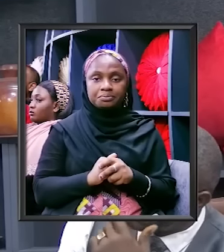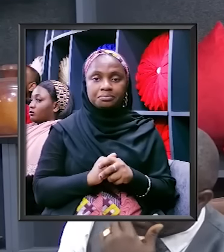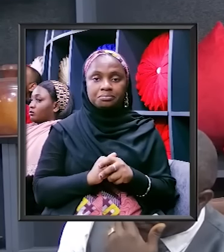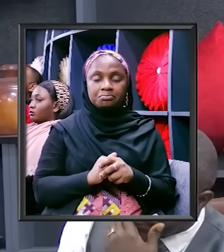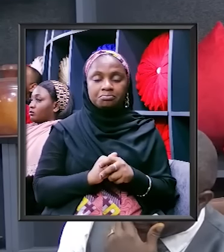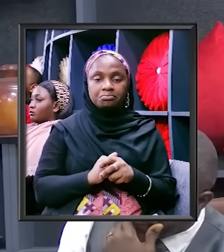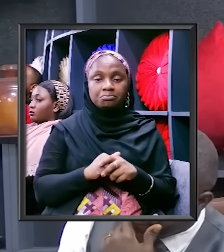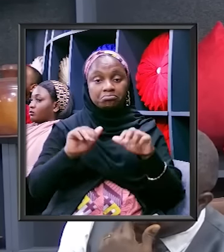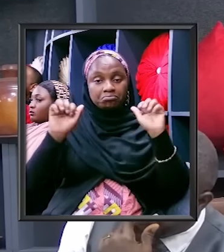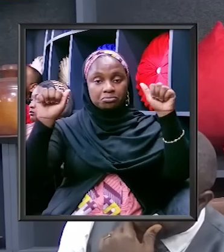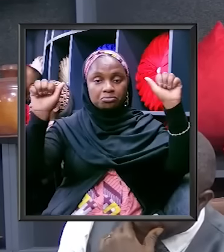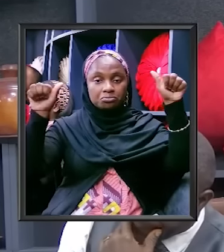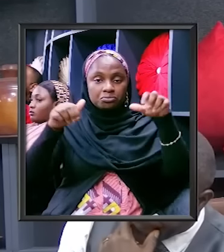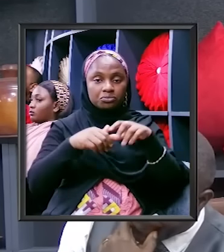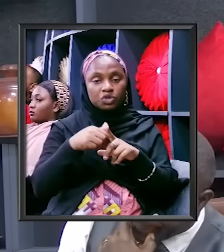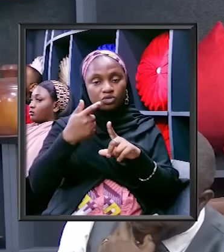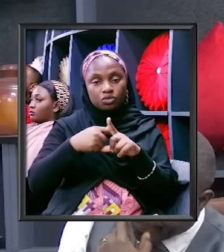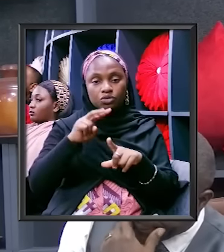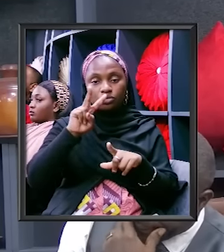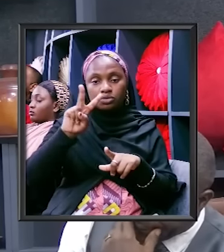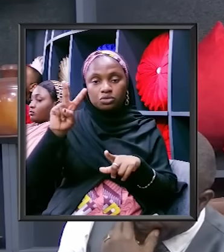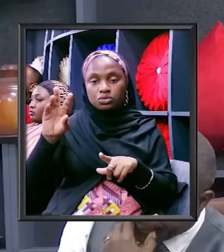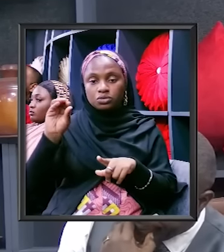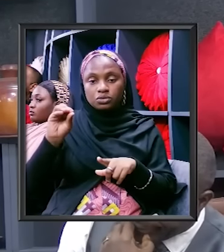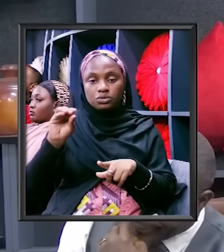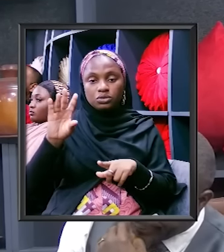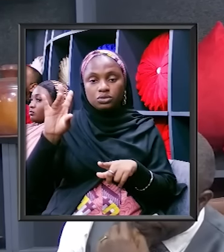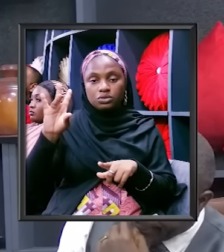Na campaign for